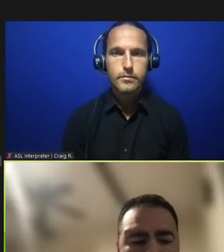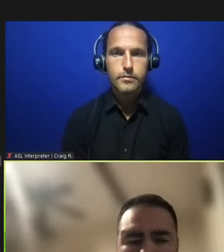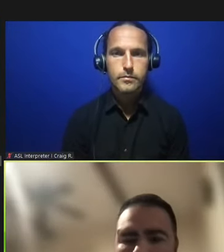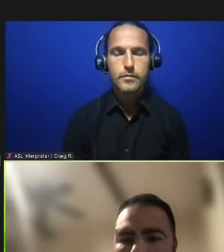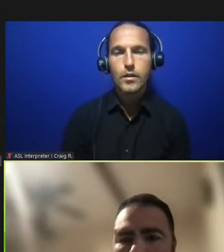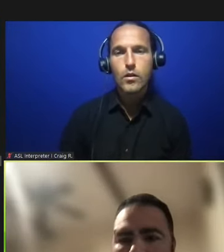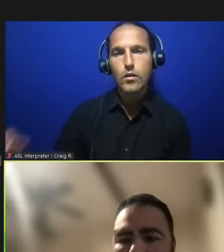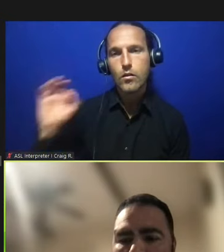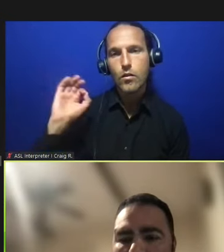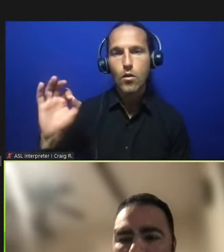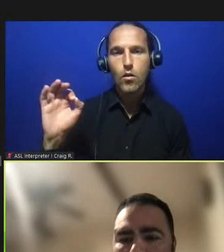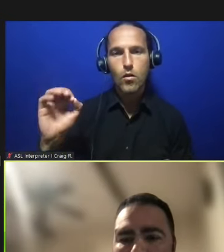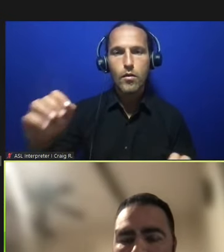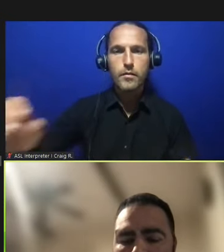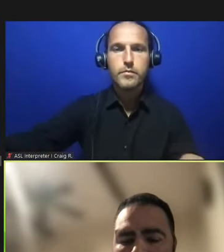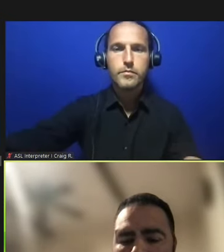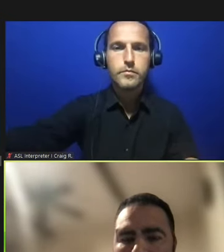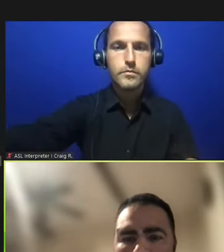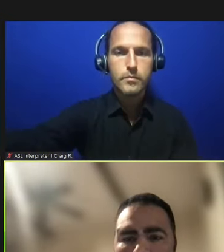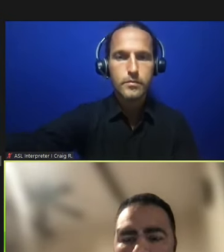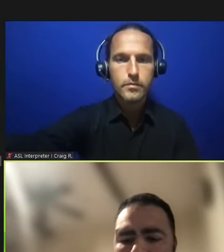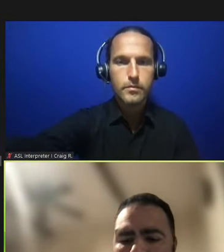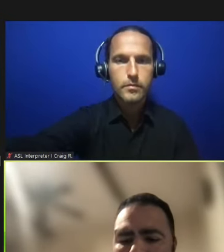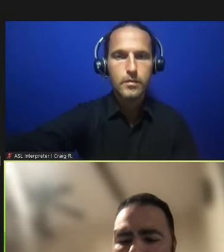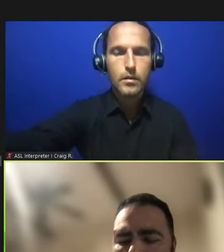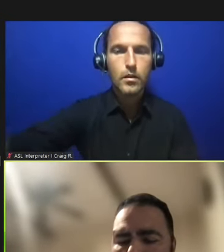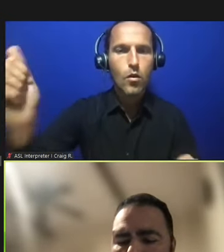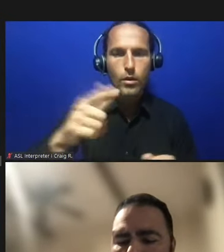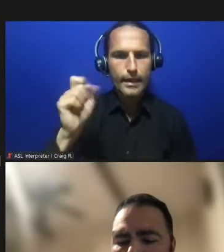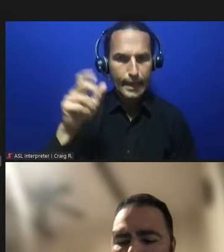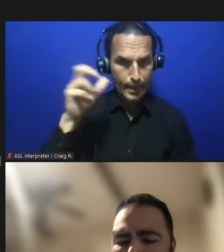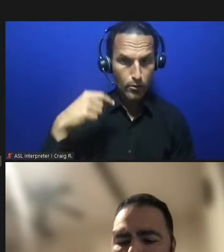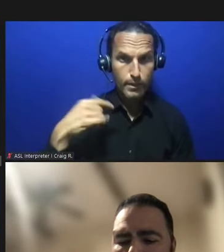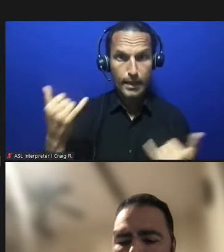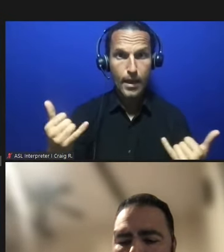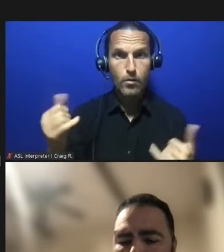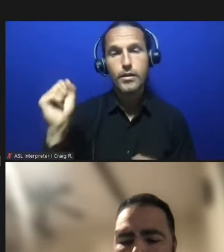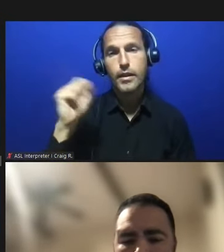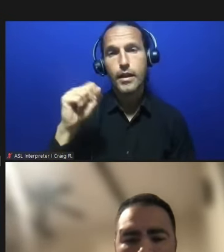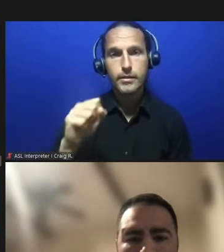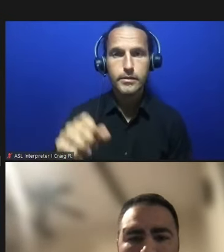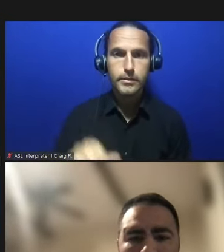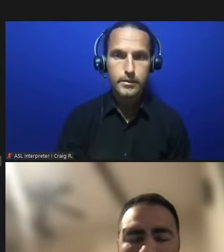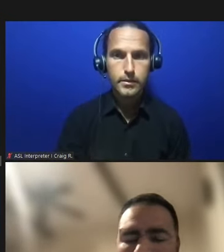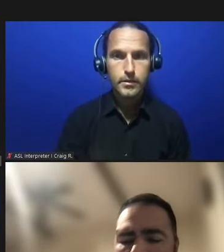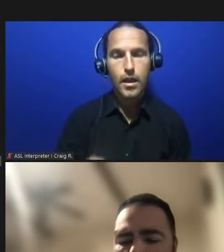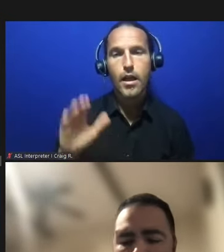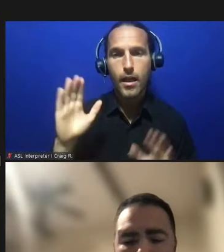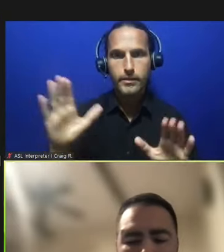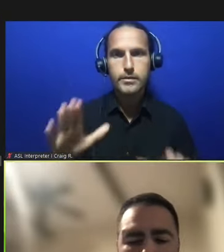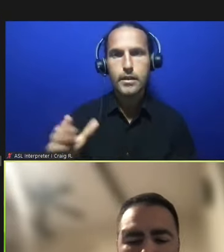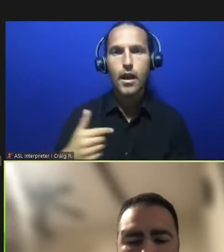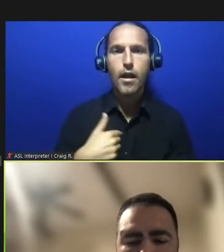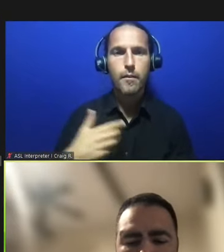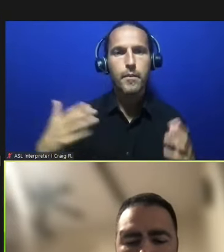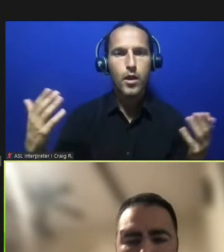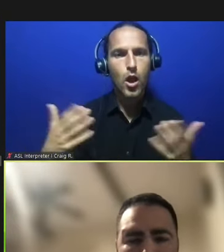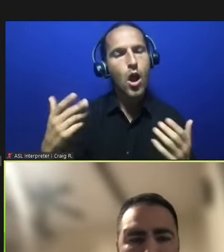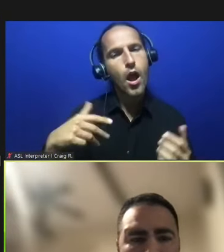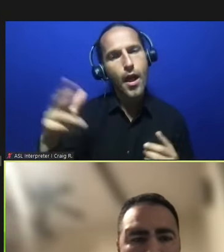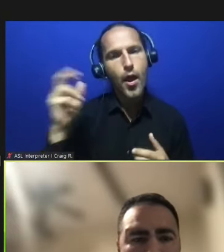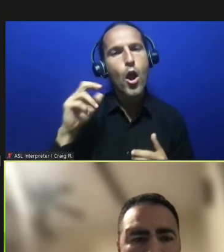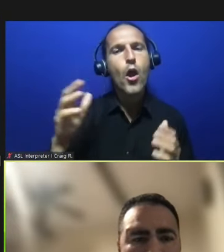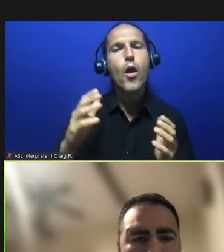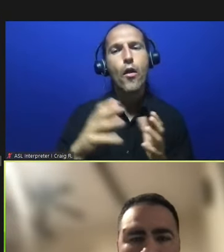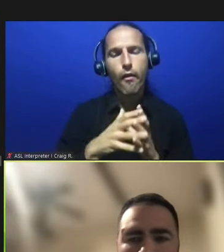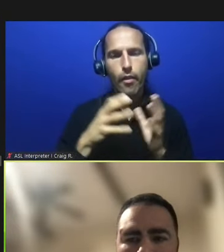All right. So I think everybody can hear me right now. Yes, we can. All right. Excellent. I've heard a lot